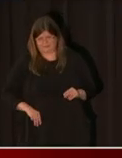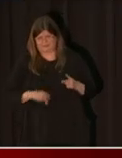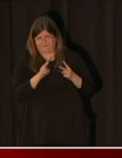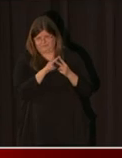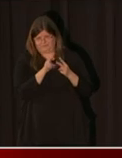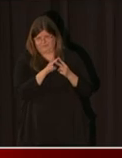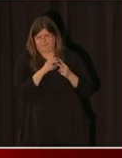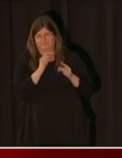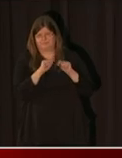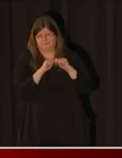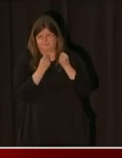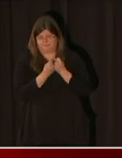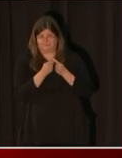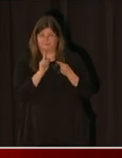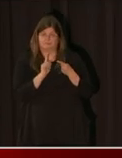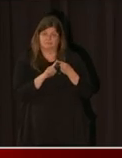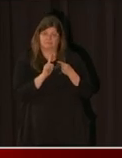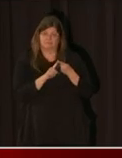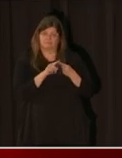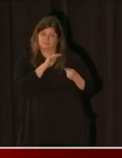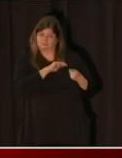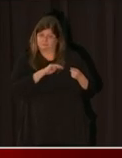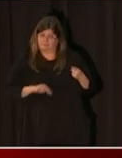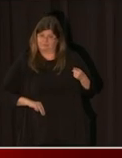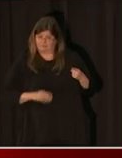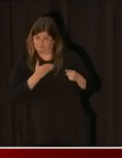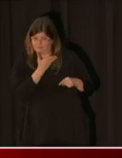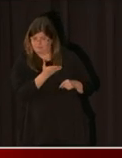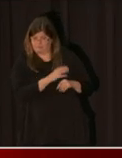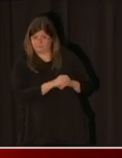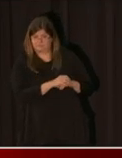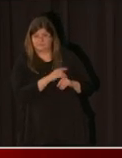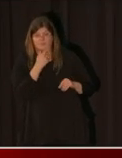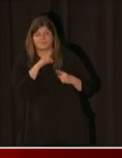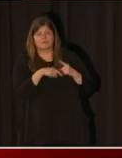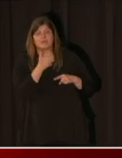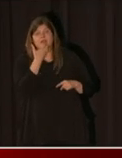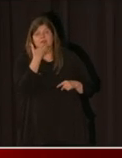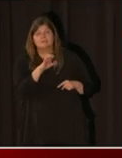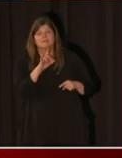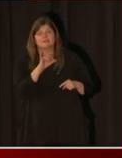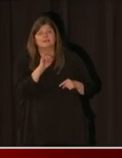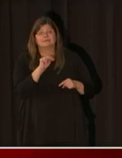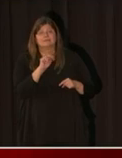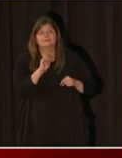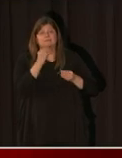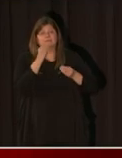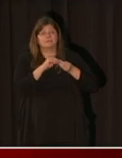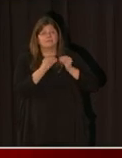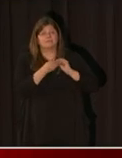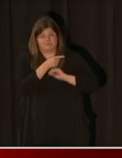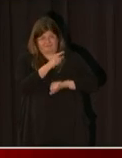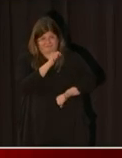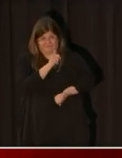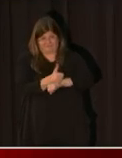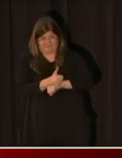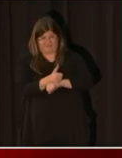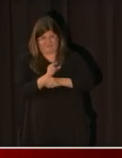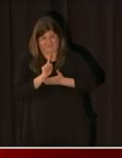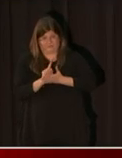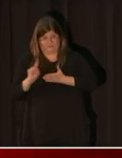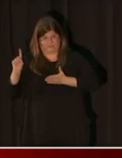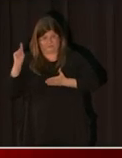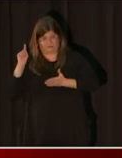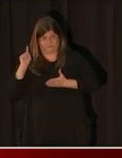Mayor, about the hotline that you established last week. We understand that some of those calls are